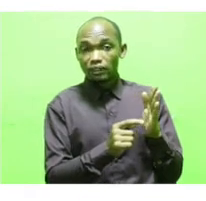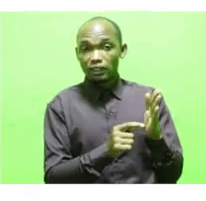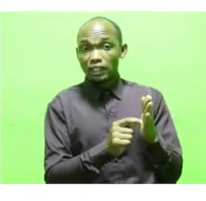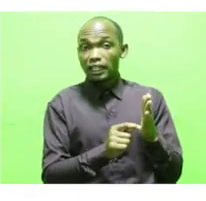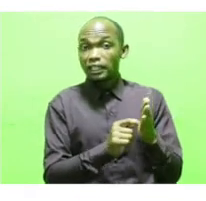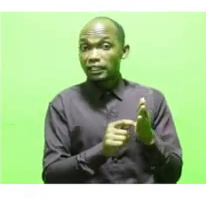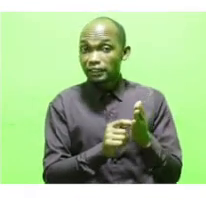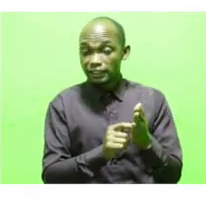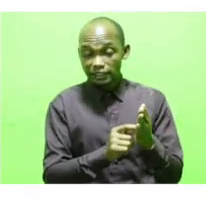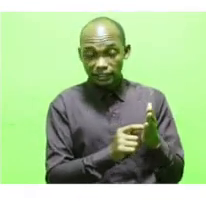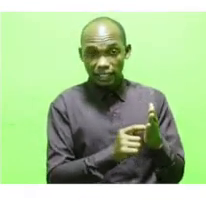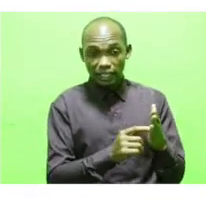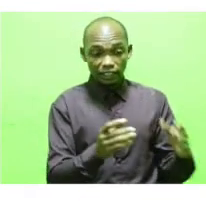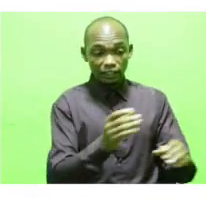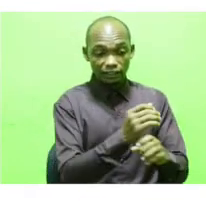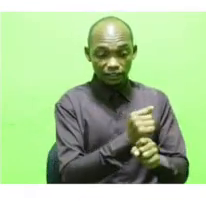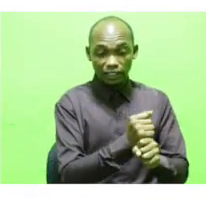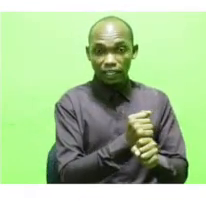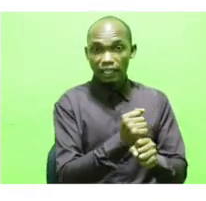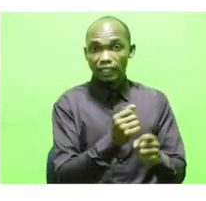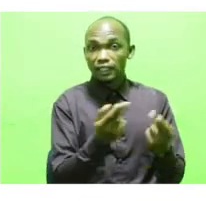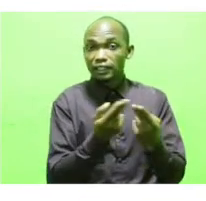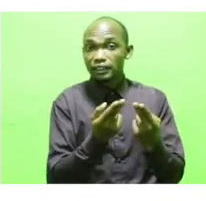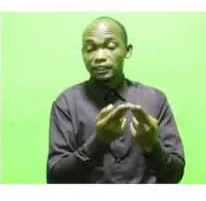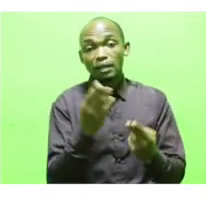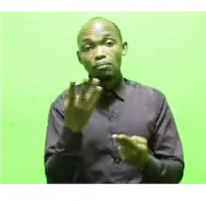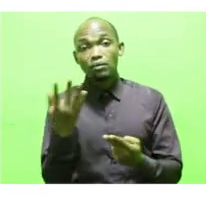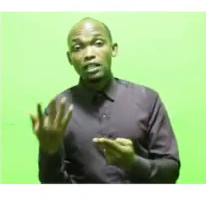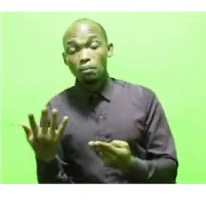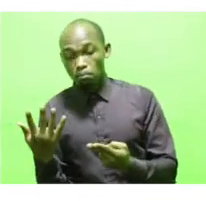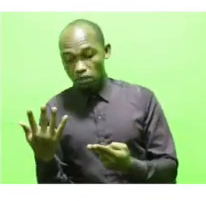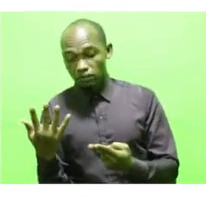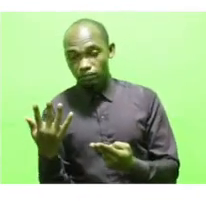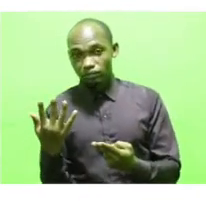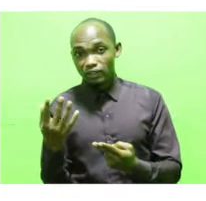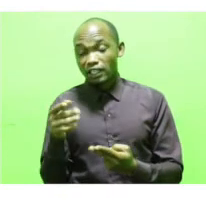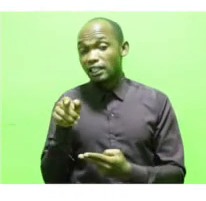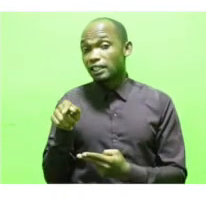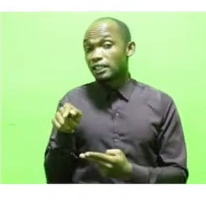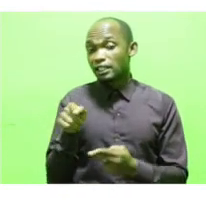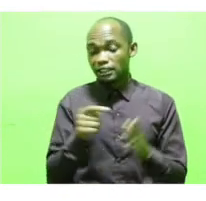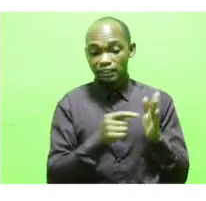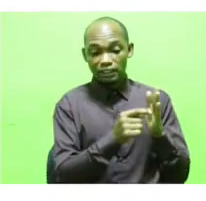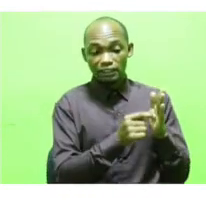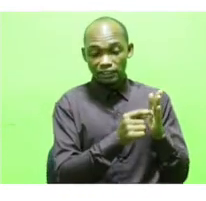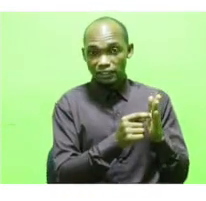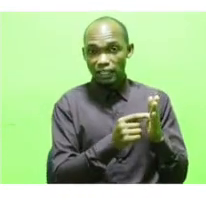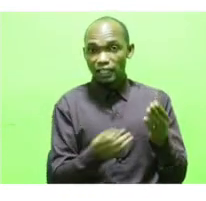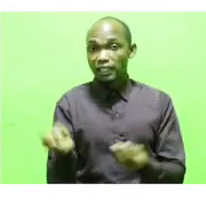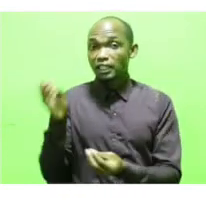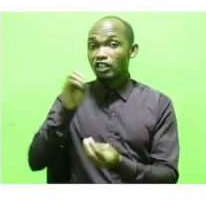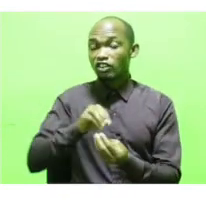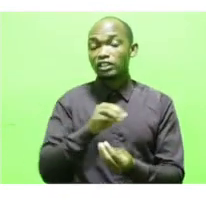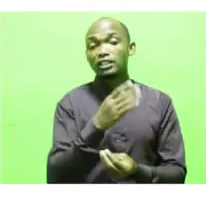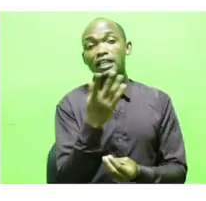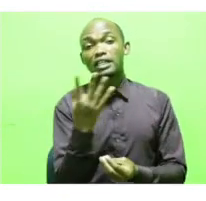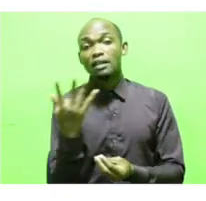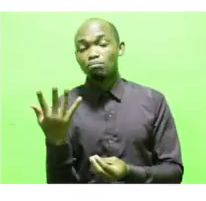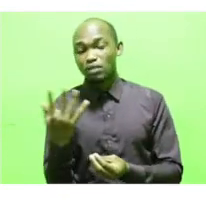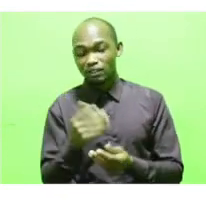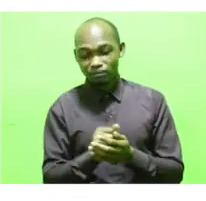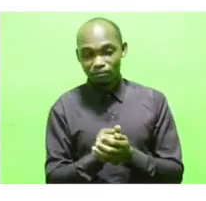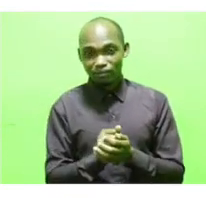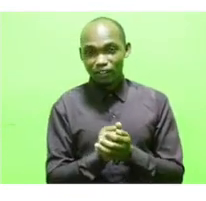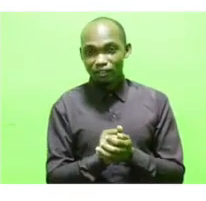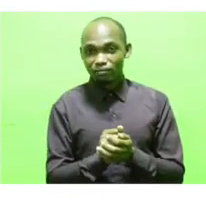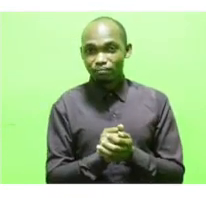the same number of chromosomes as the original cells. This means that the cells only increase in